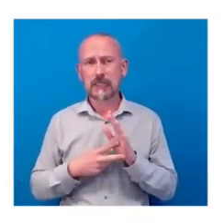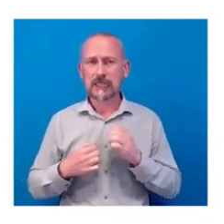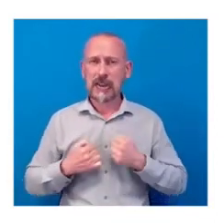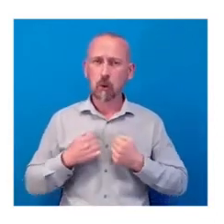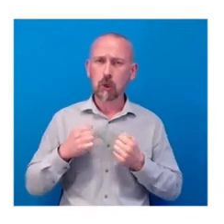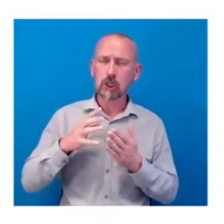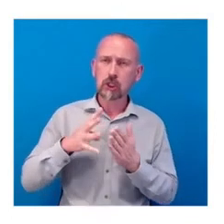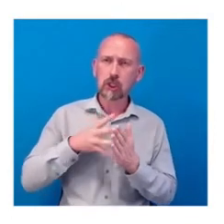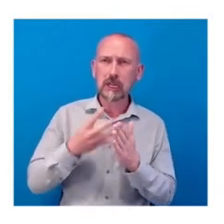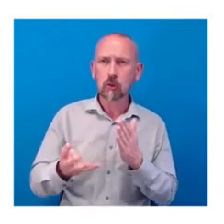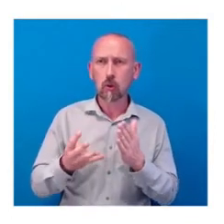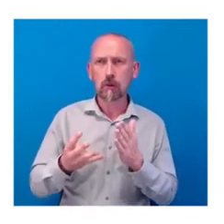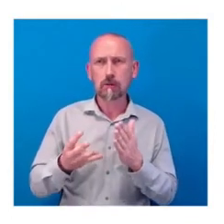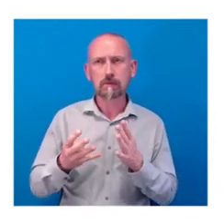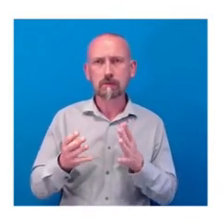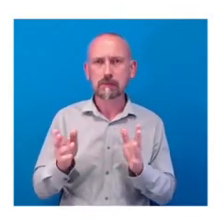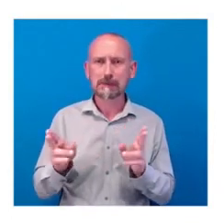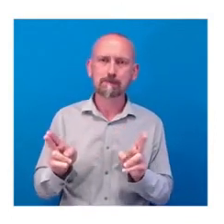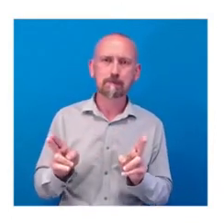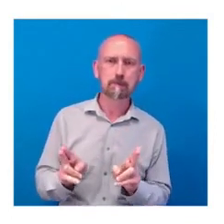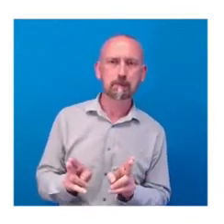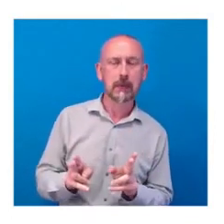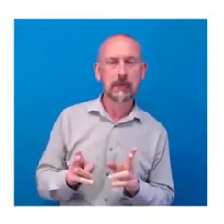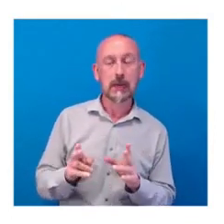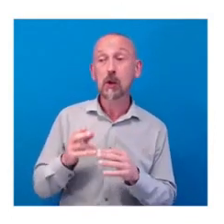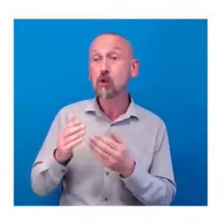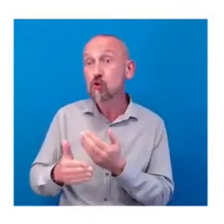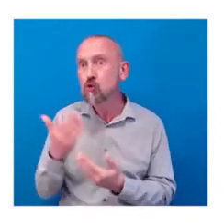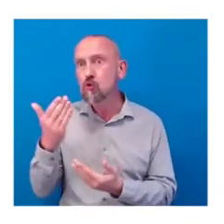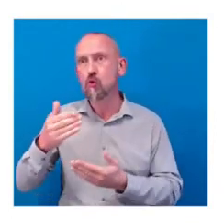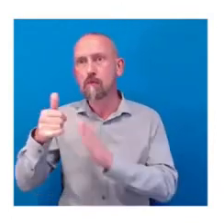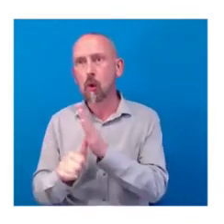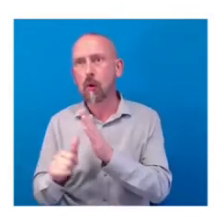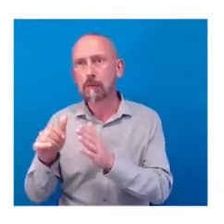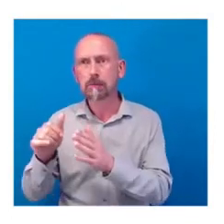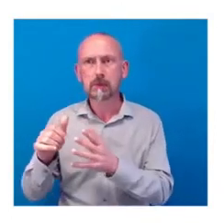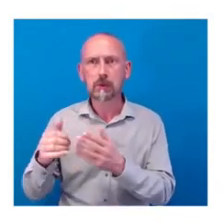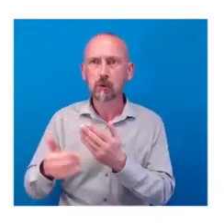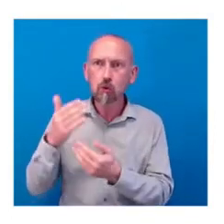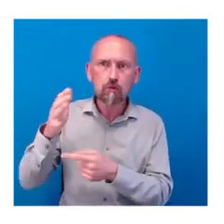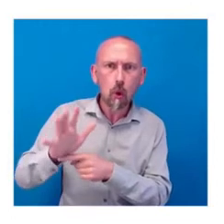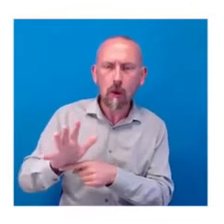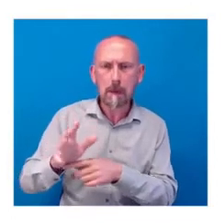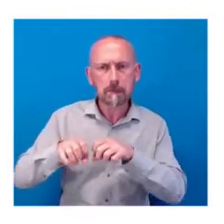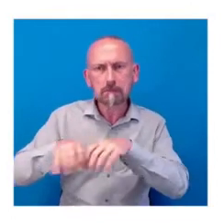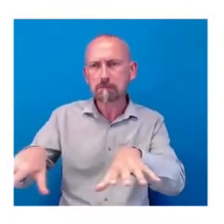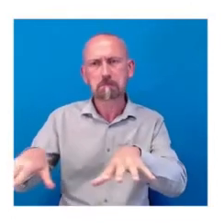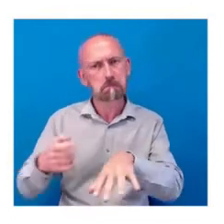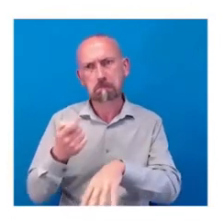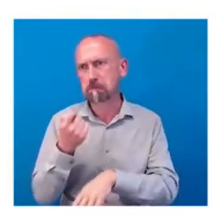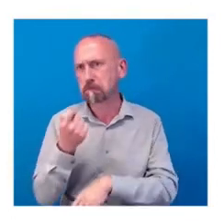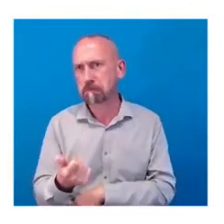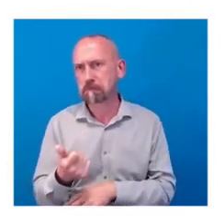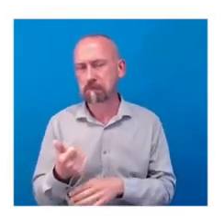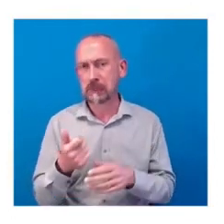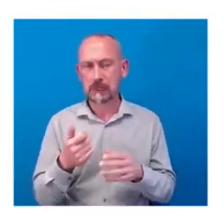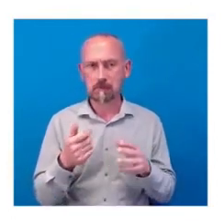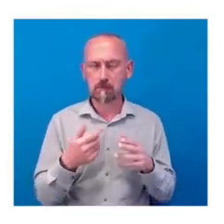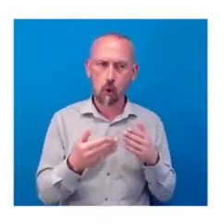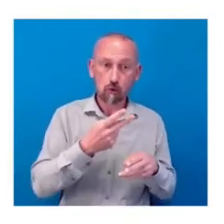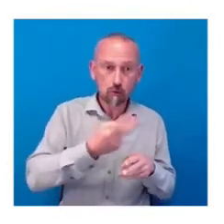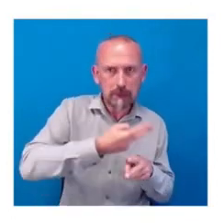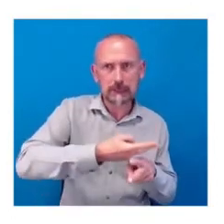more repeats going out and fewer new programs to describe, you know, especially in those first few months of the lockdown. So the